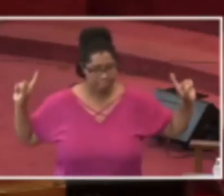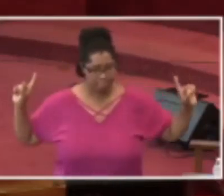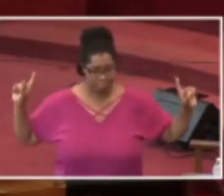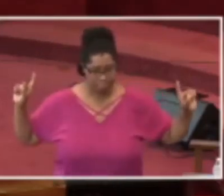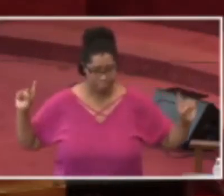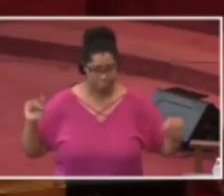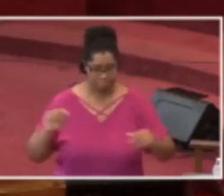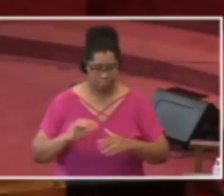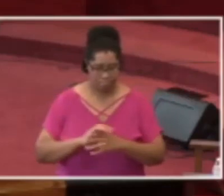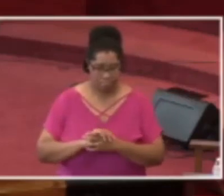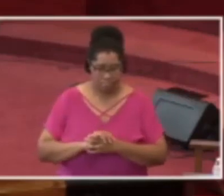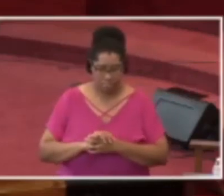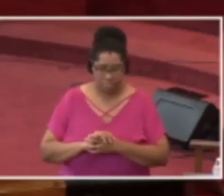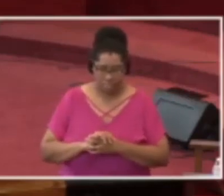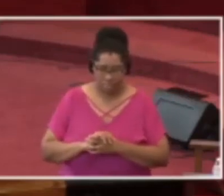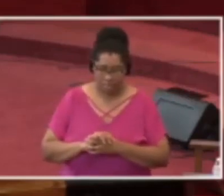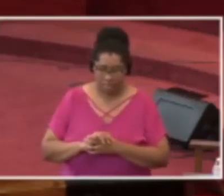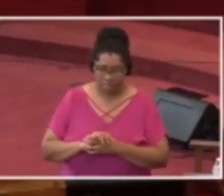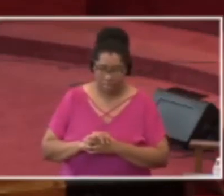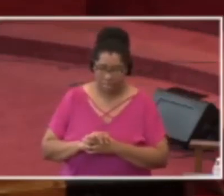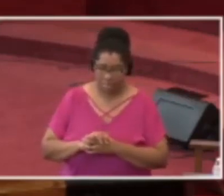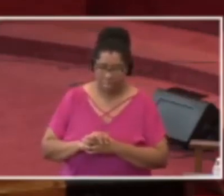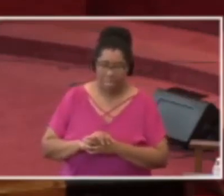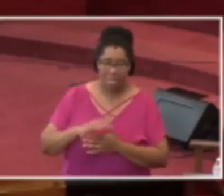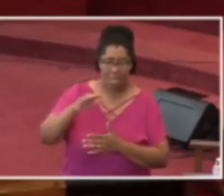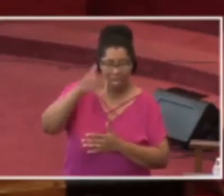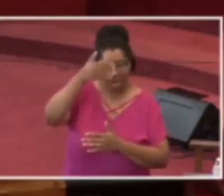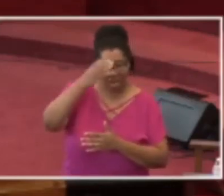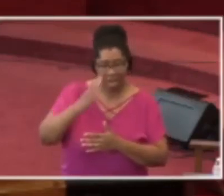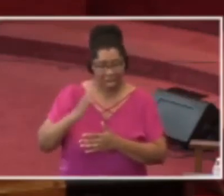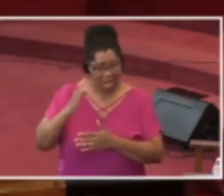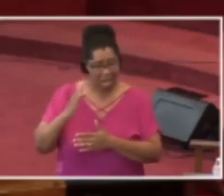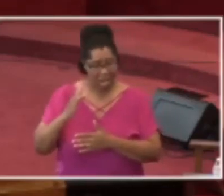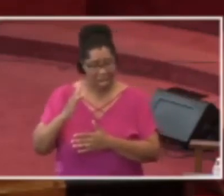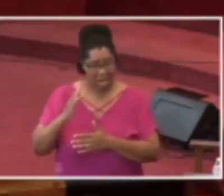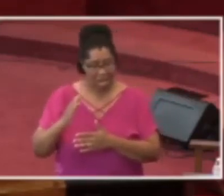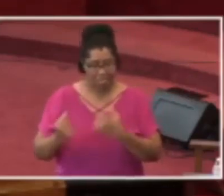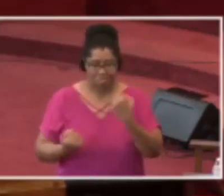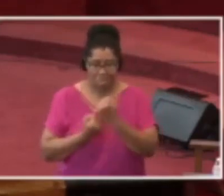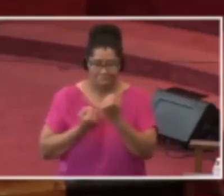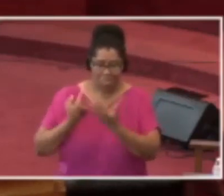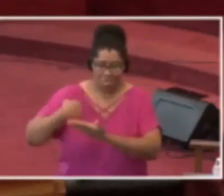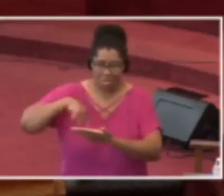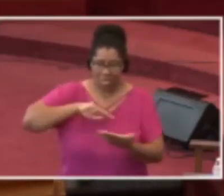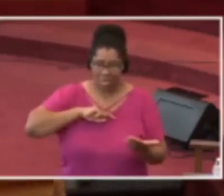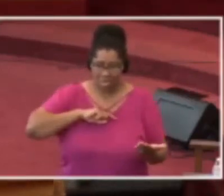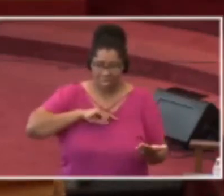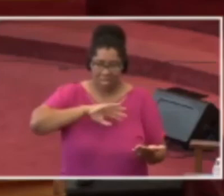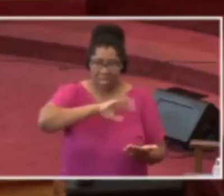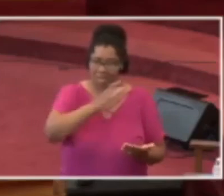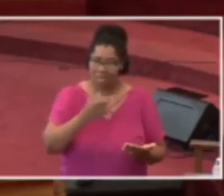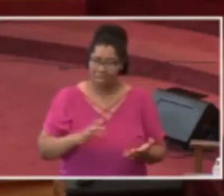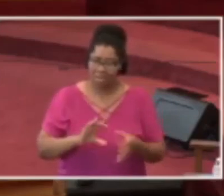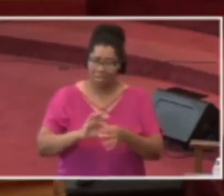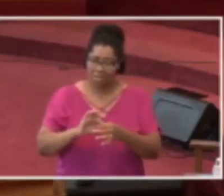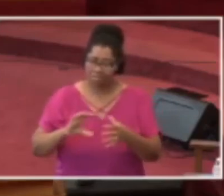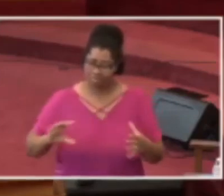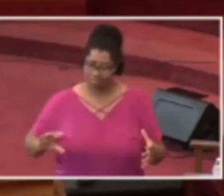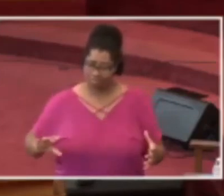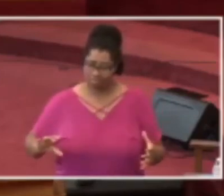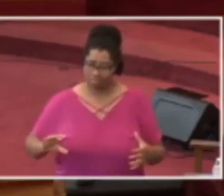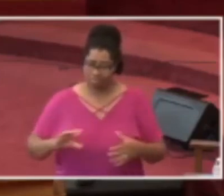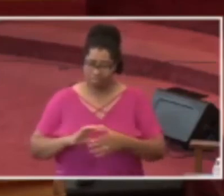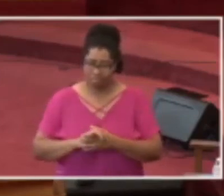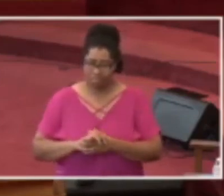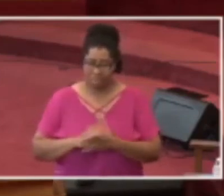prevail against us. Family, God got us, and he will never ever let us go. Even